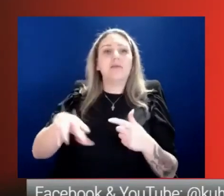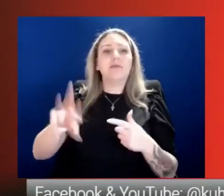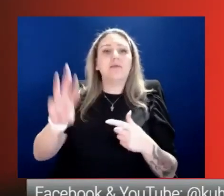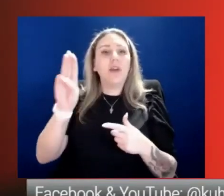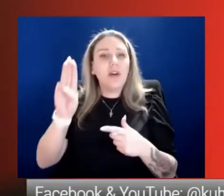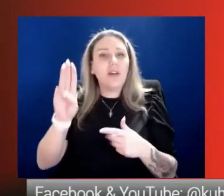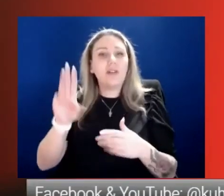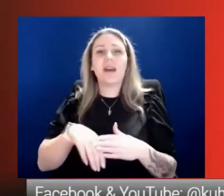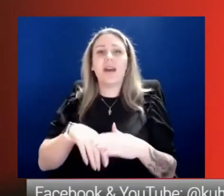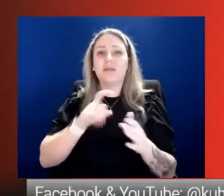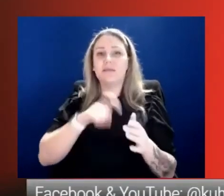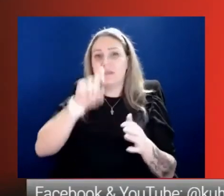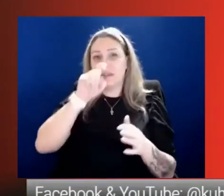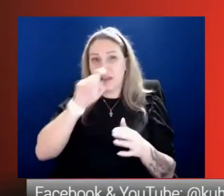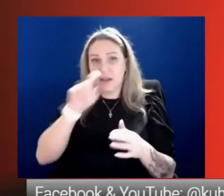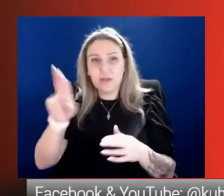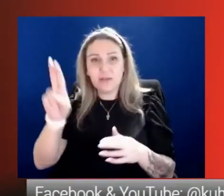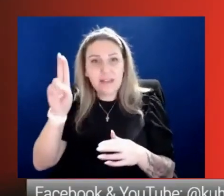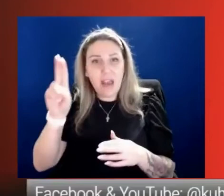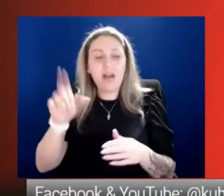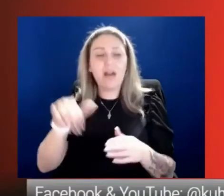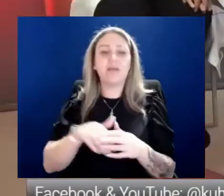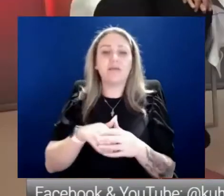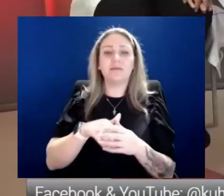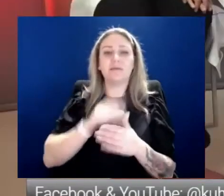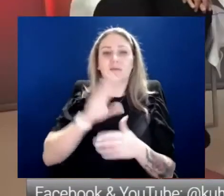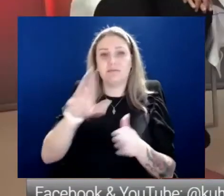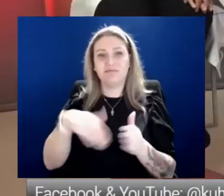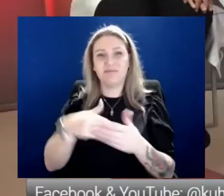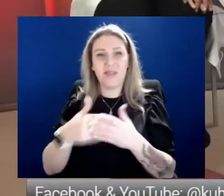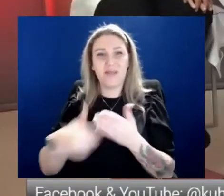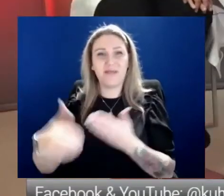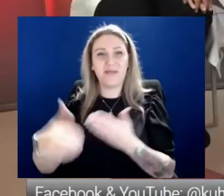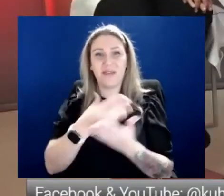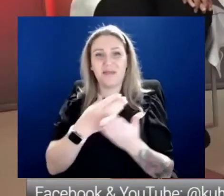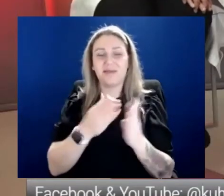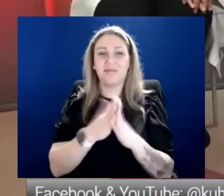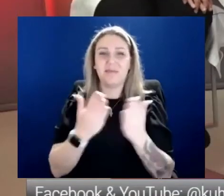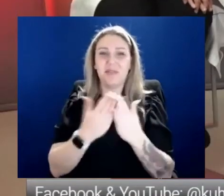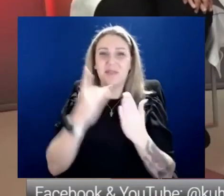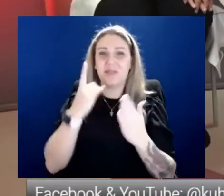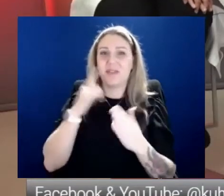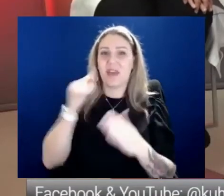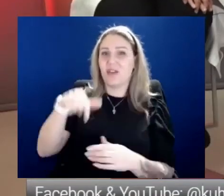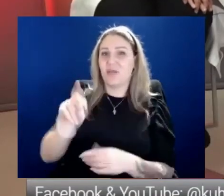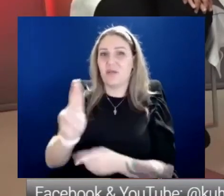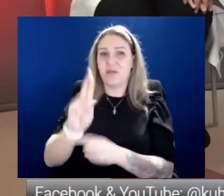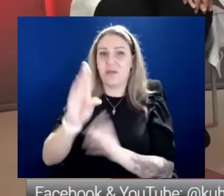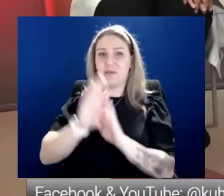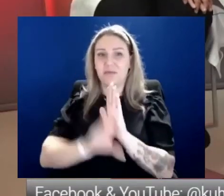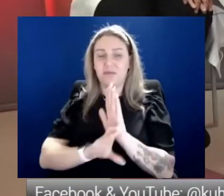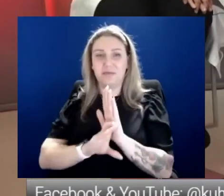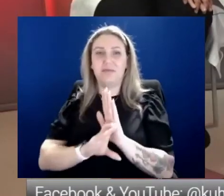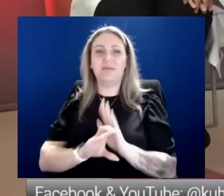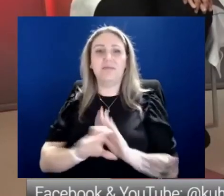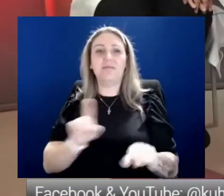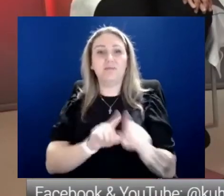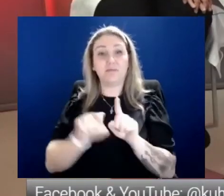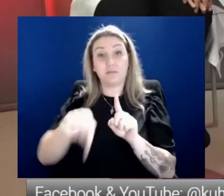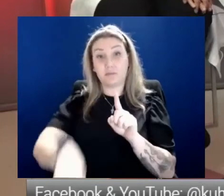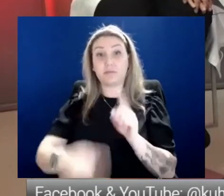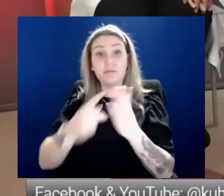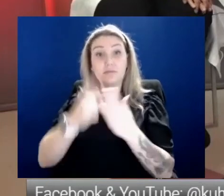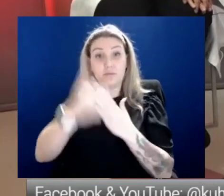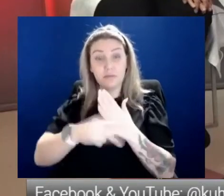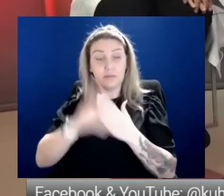those projects for collecting books for us, which is so fun. It's beautiful. So we put that QR code up. Also, this episode will live online